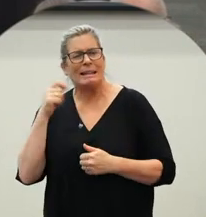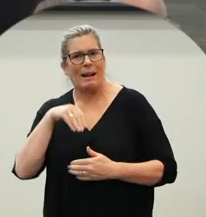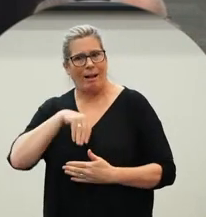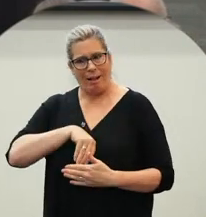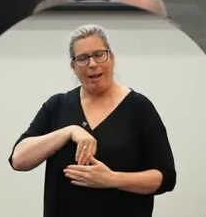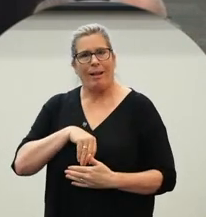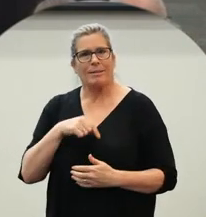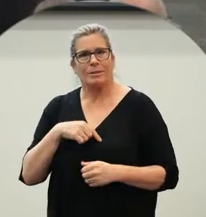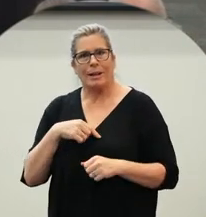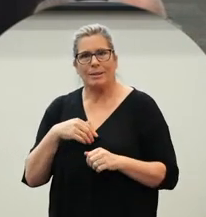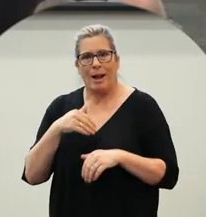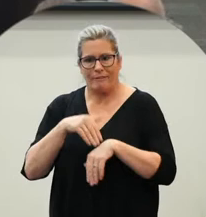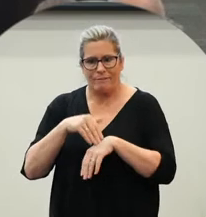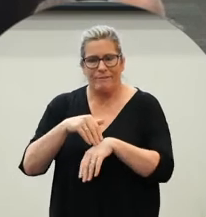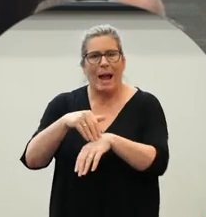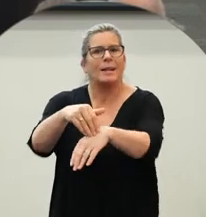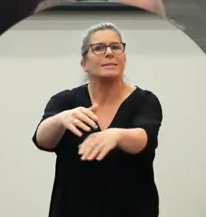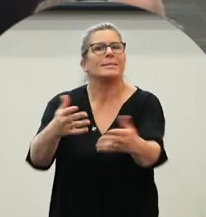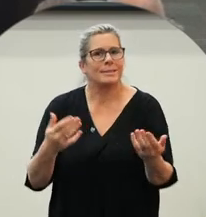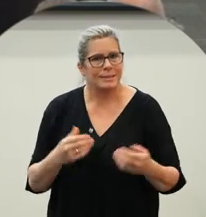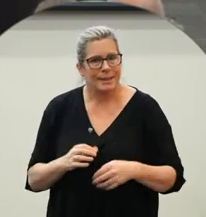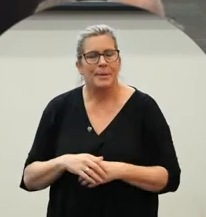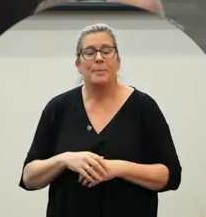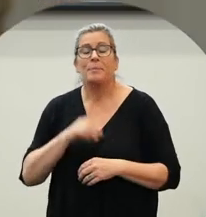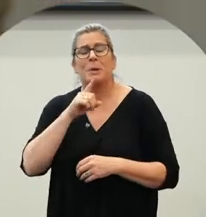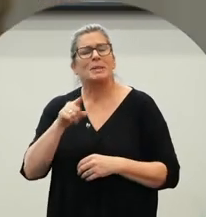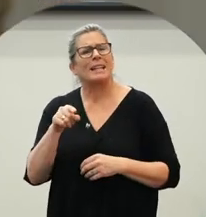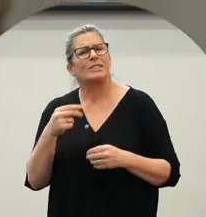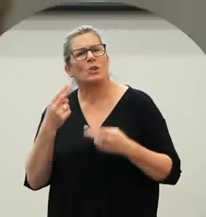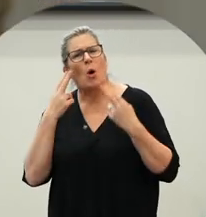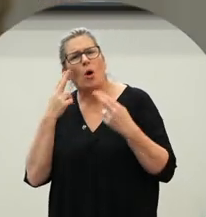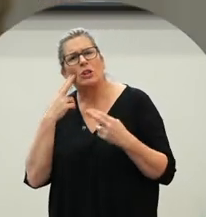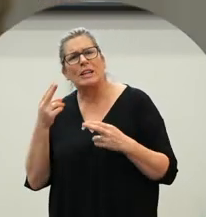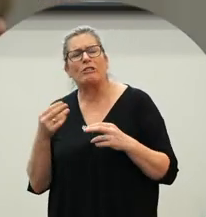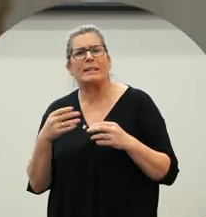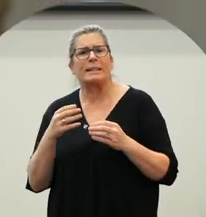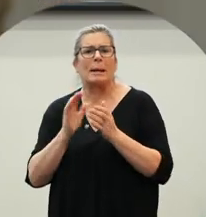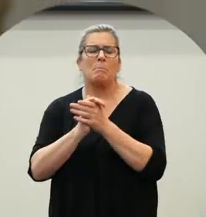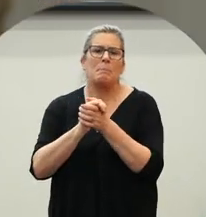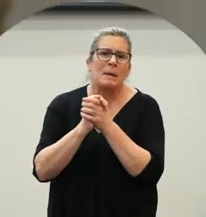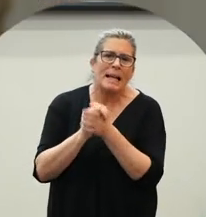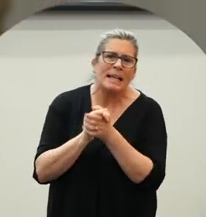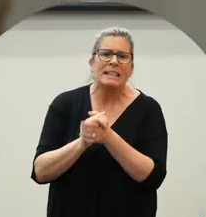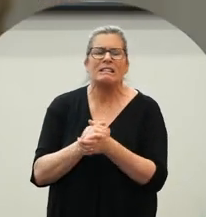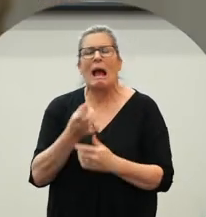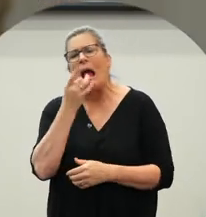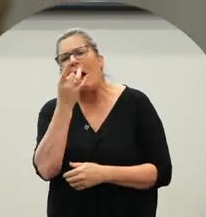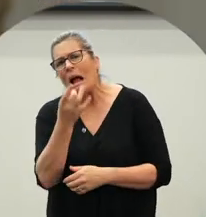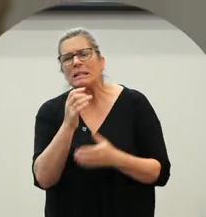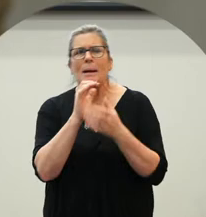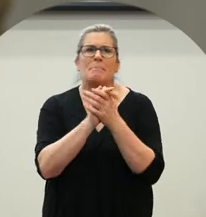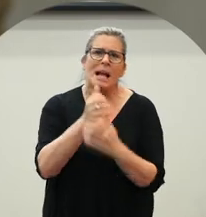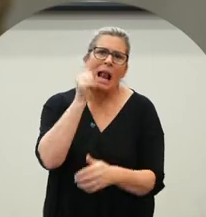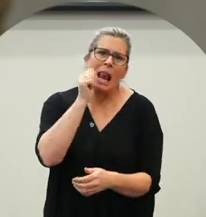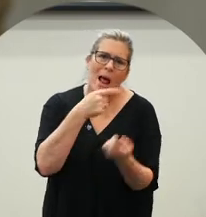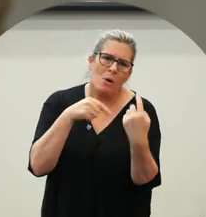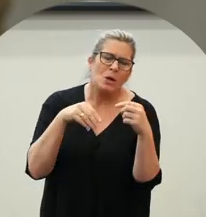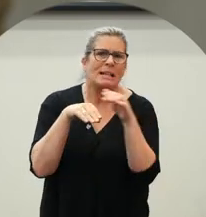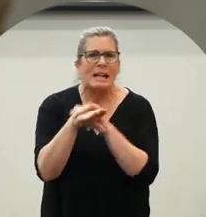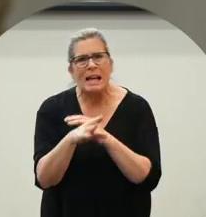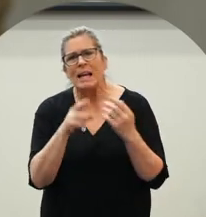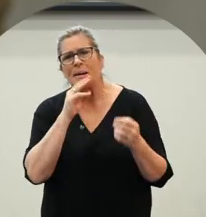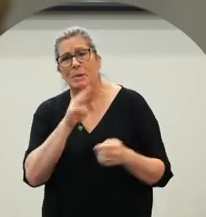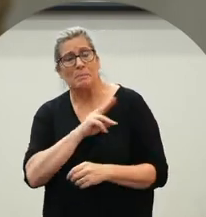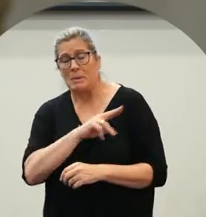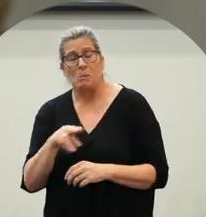I think it seemed to snowball from there. But that ordinary pleading or reasoning was not going to get results, that it had to be not quite the spectaculars